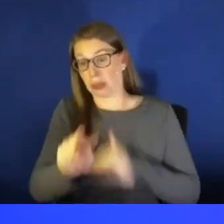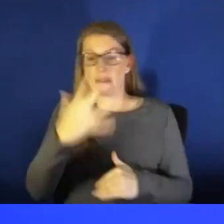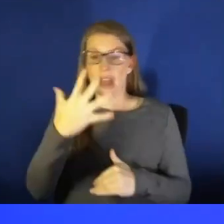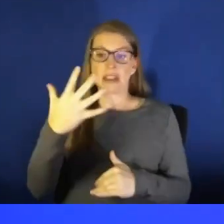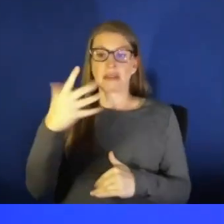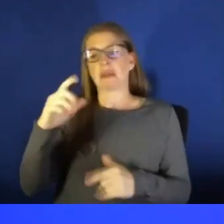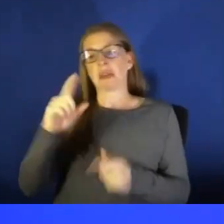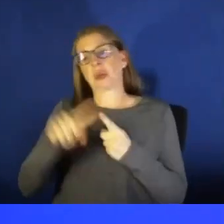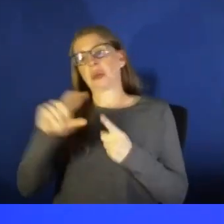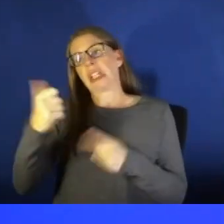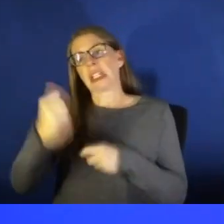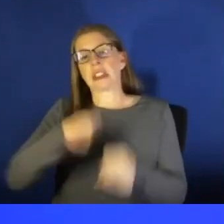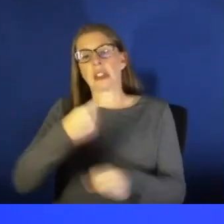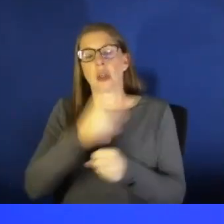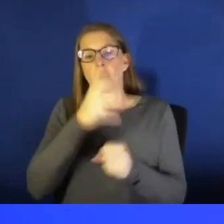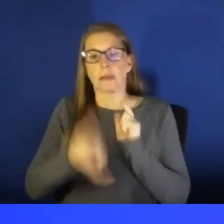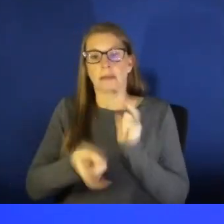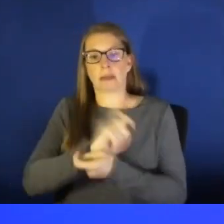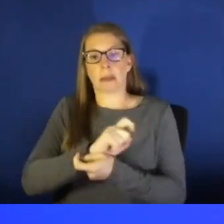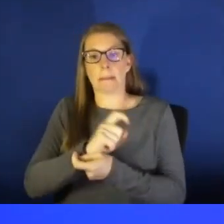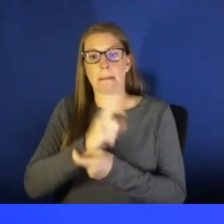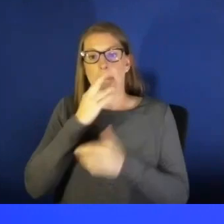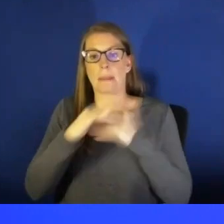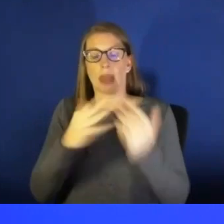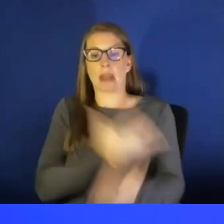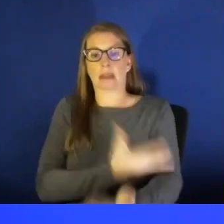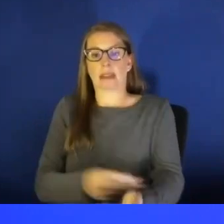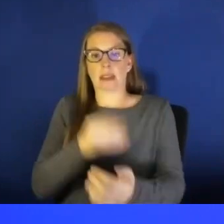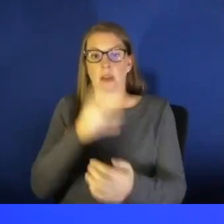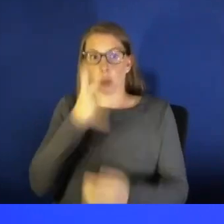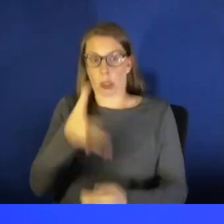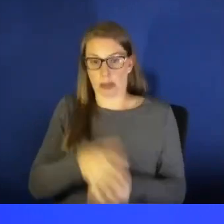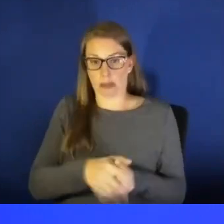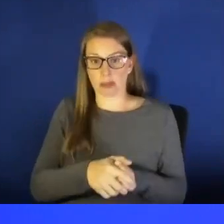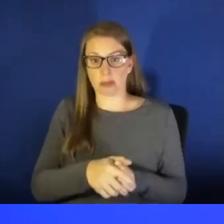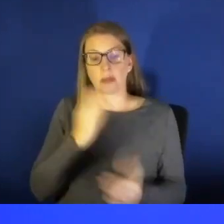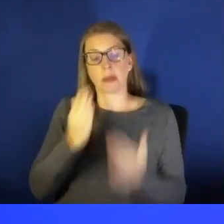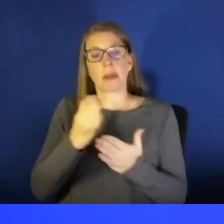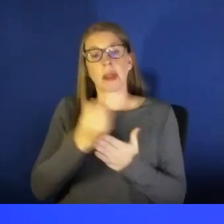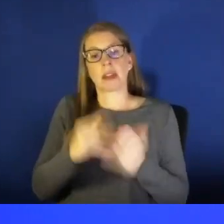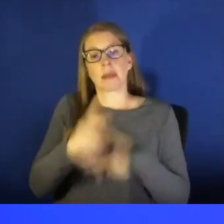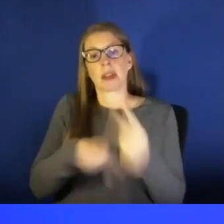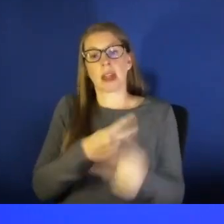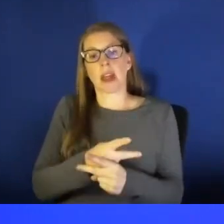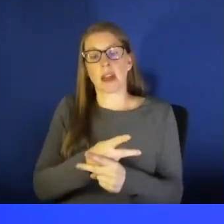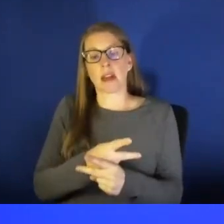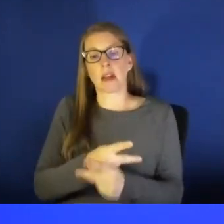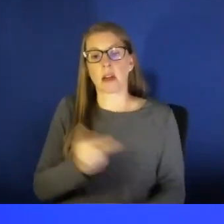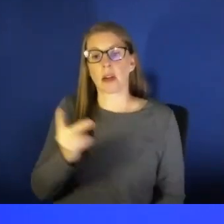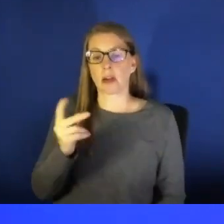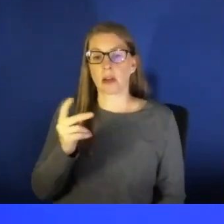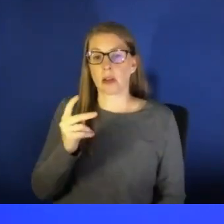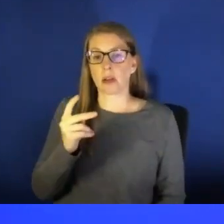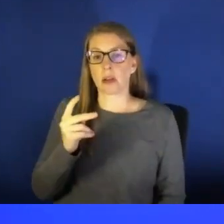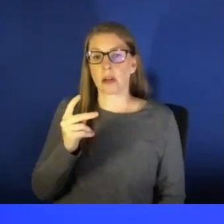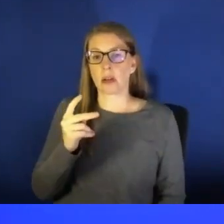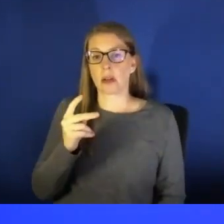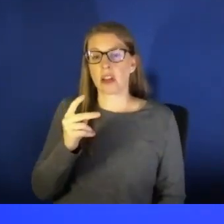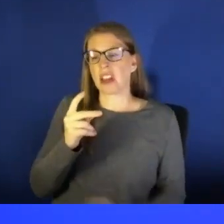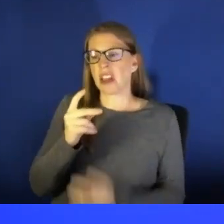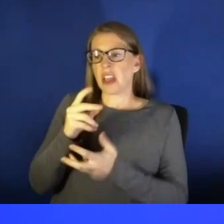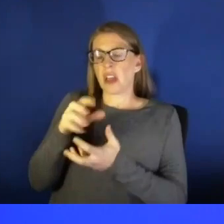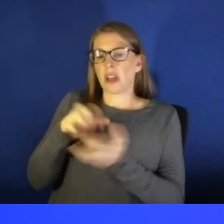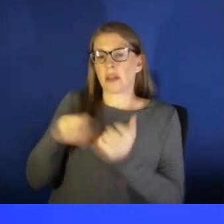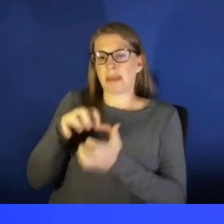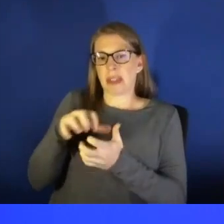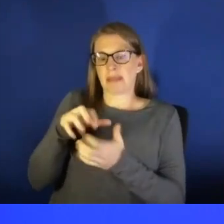probably convert to a blood test, for example, and we might have some sort of proteomic signature. We're doing a couple of studies on that.